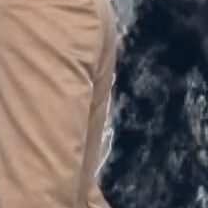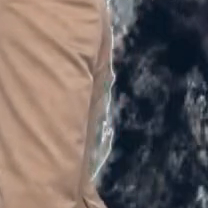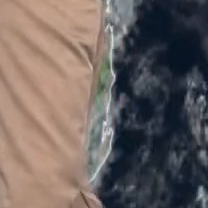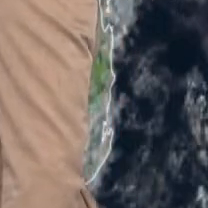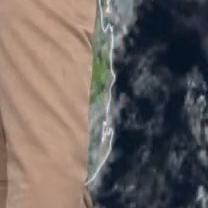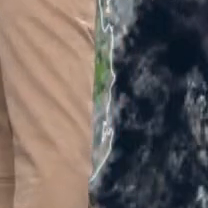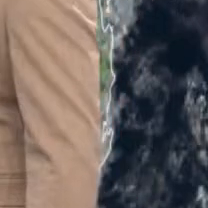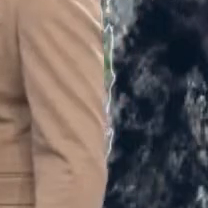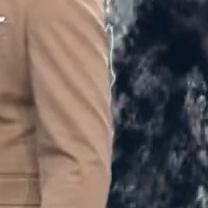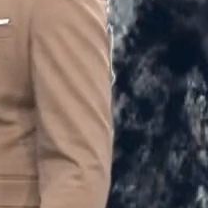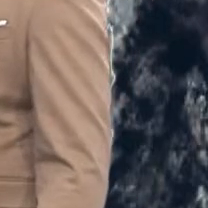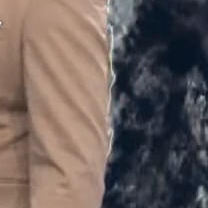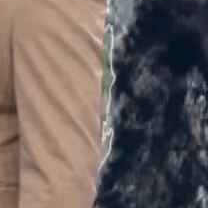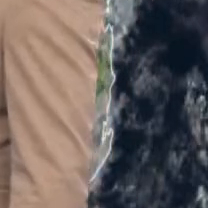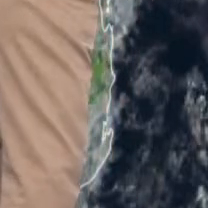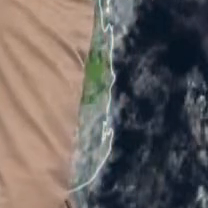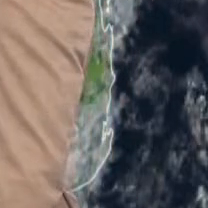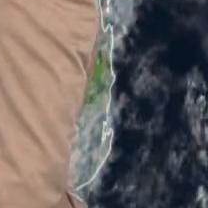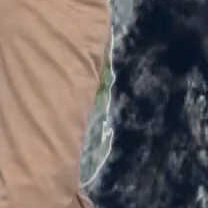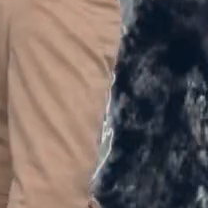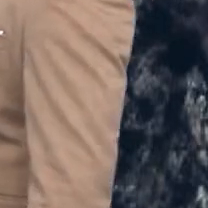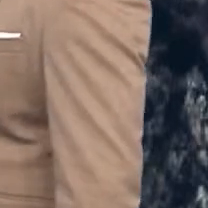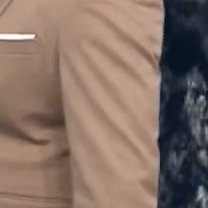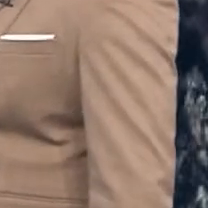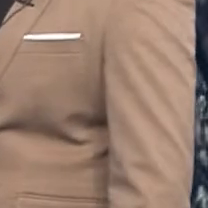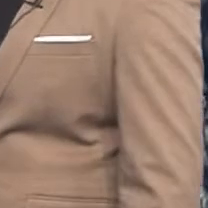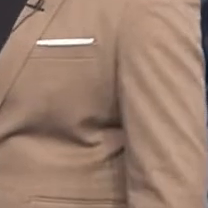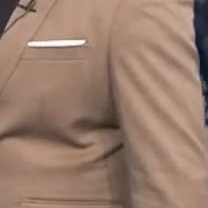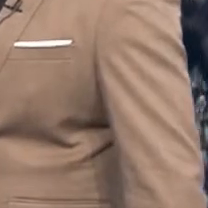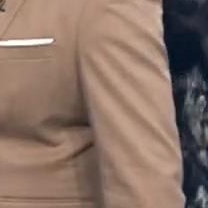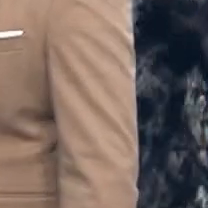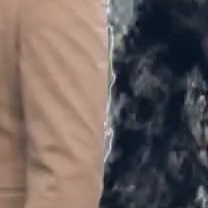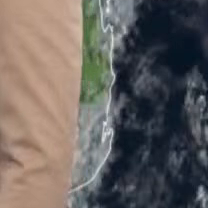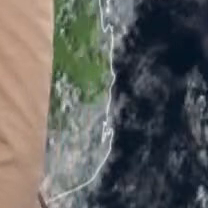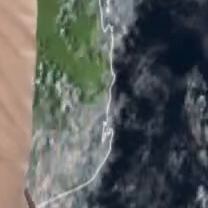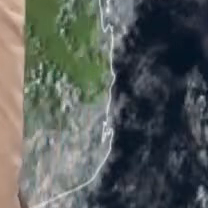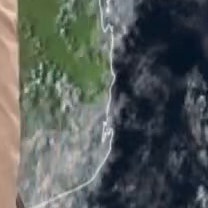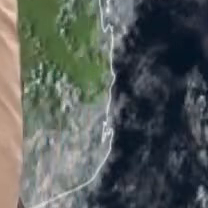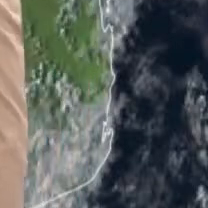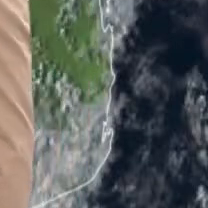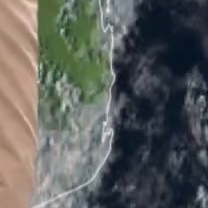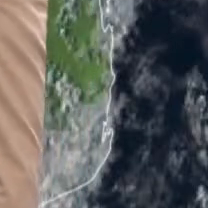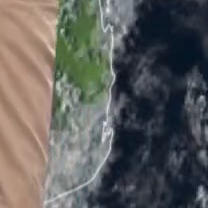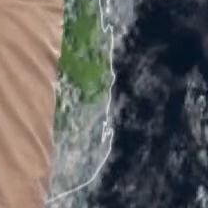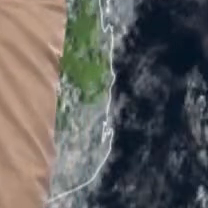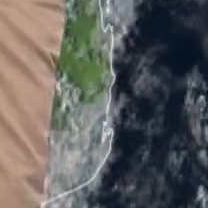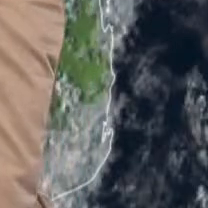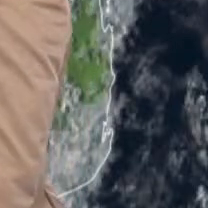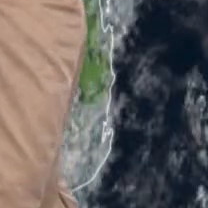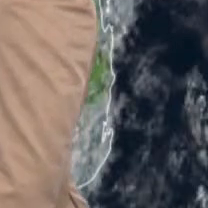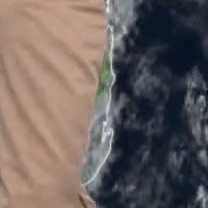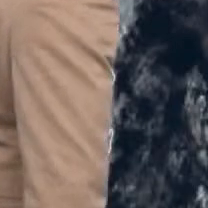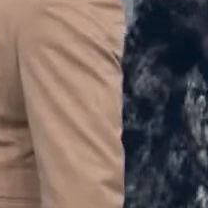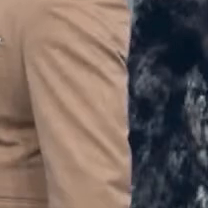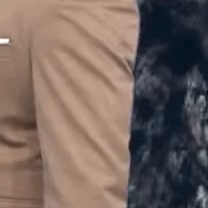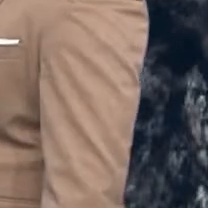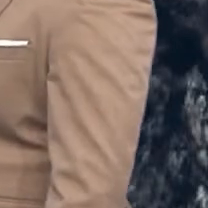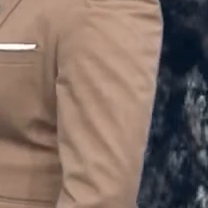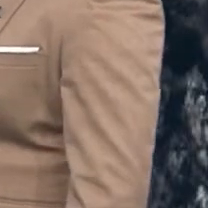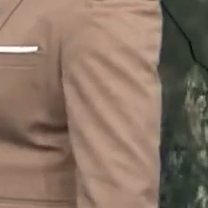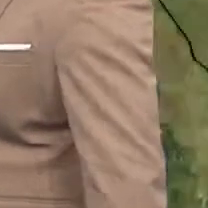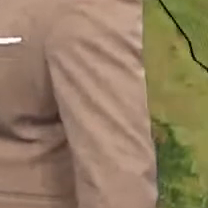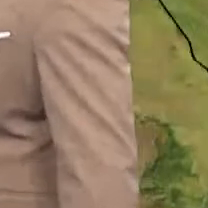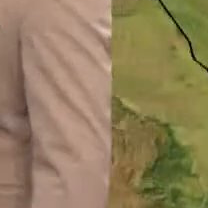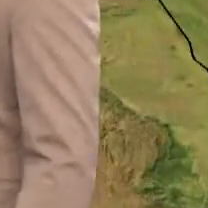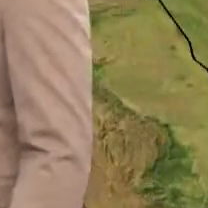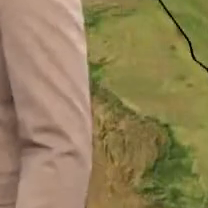areas of the country, and this red color shows rapidly developing thunderstorms, which may possibly thunder or shower tonight over some of these areas.